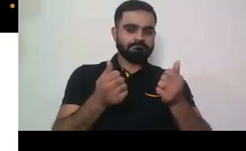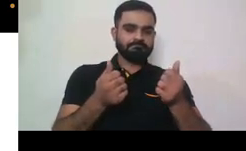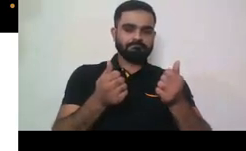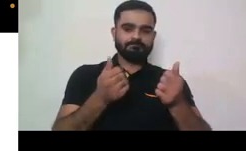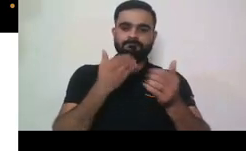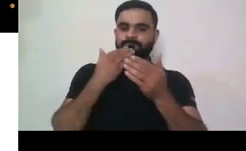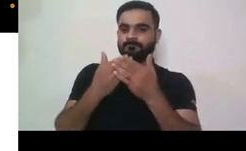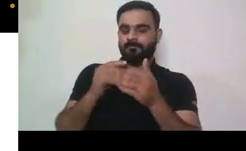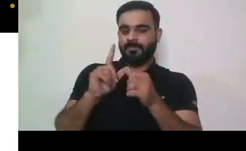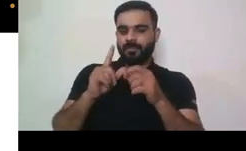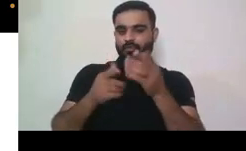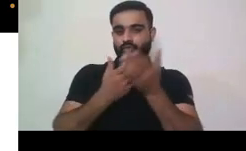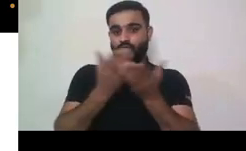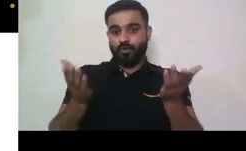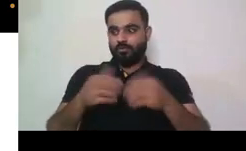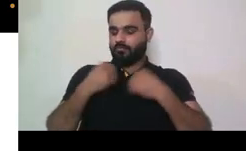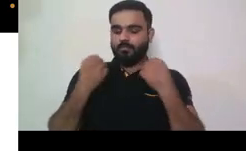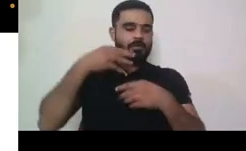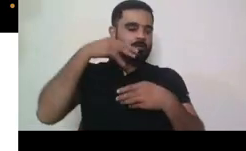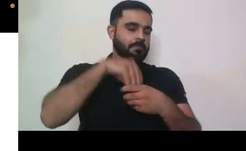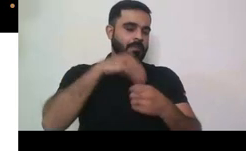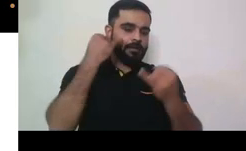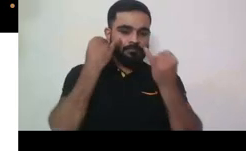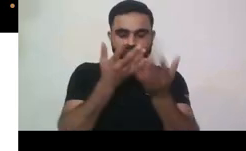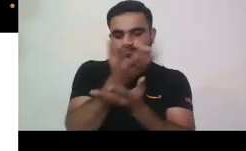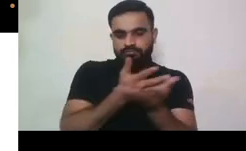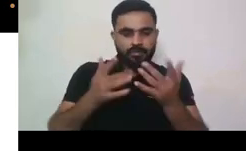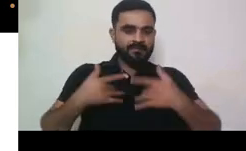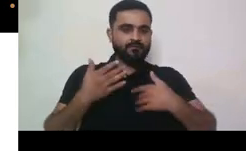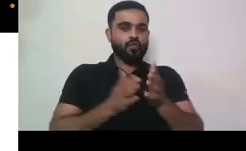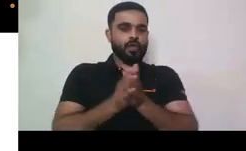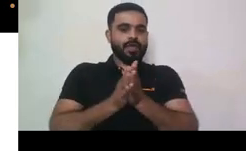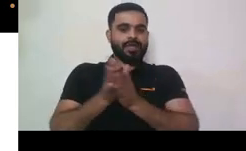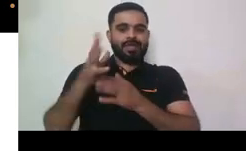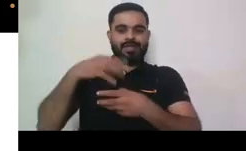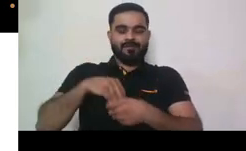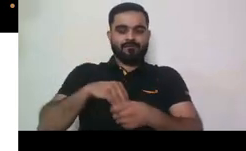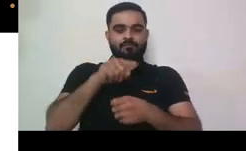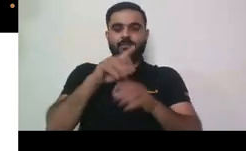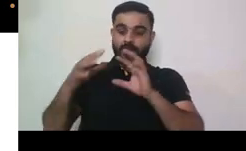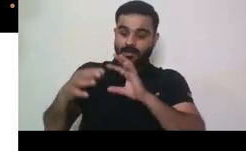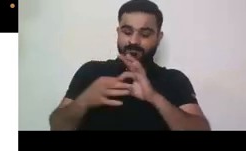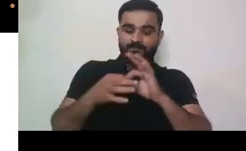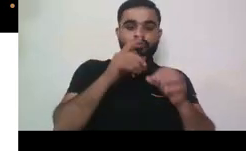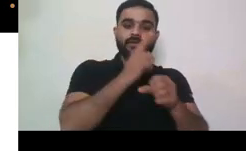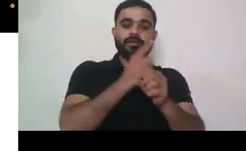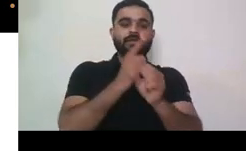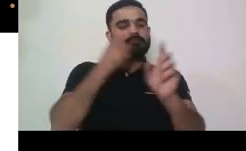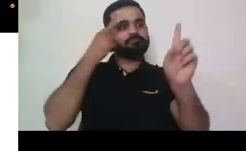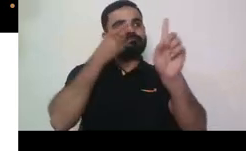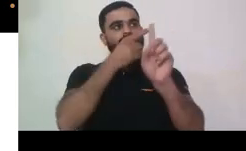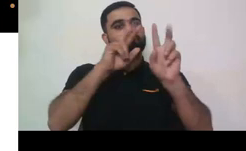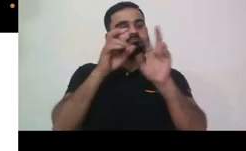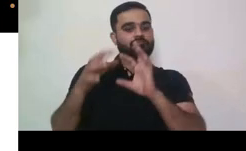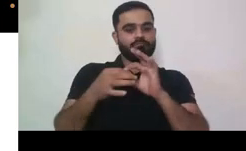Thank you all of you for your valuable inputs. Make the discussion interested, or it should be related to their teaching goals.